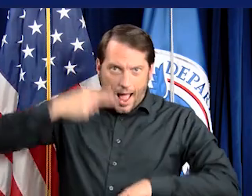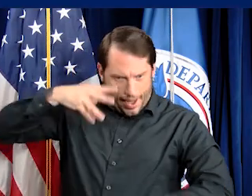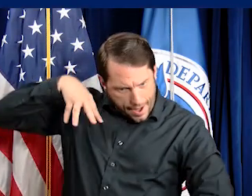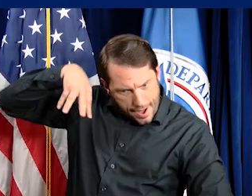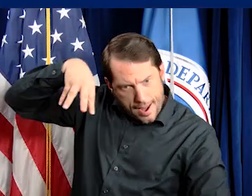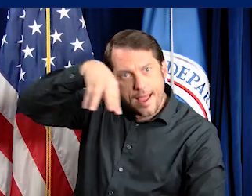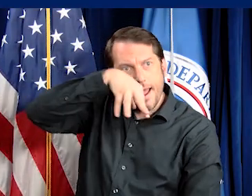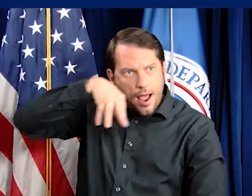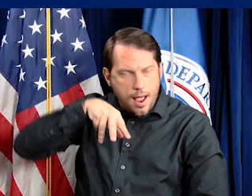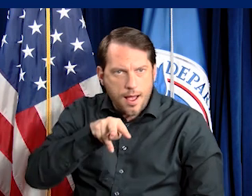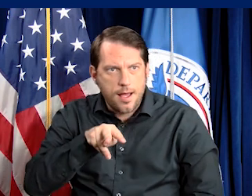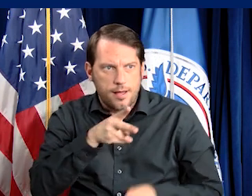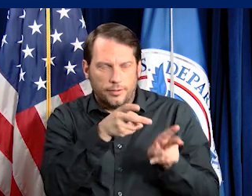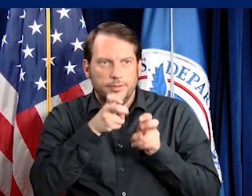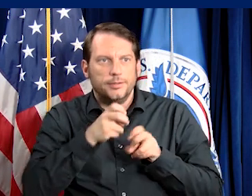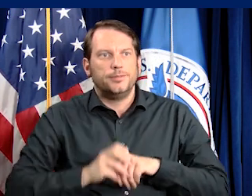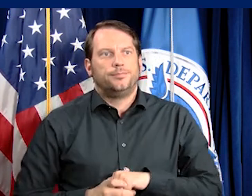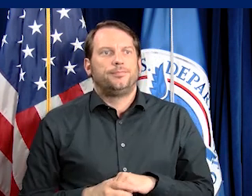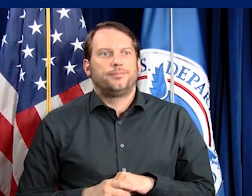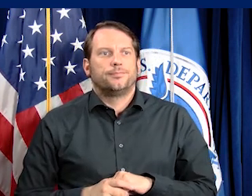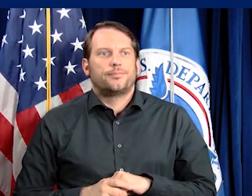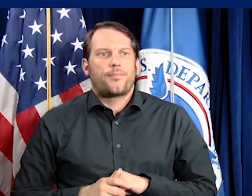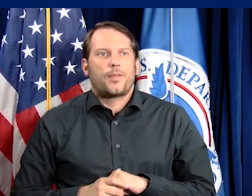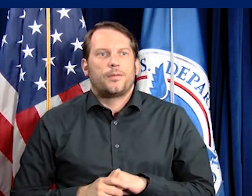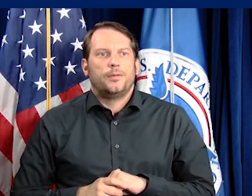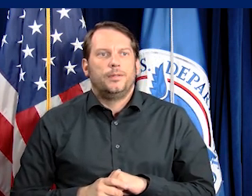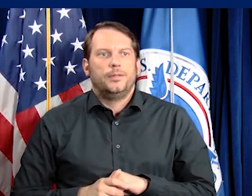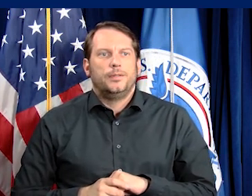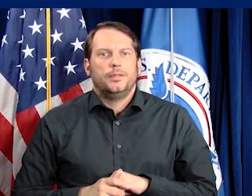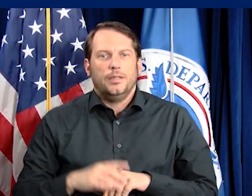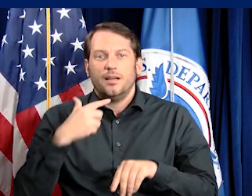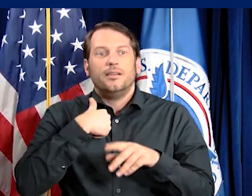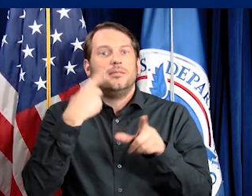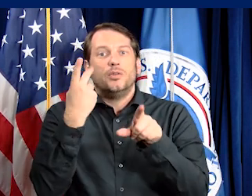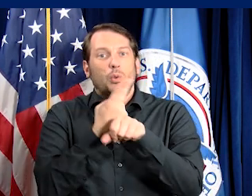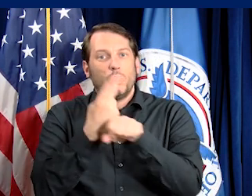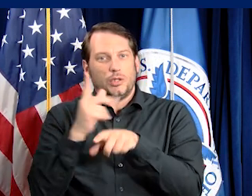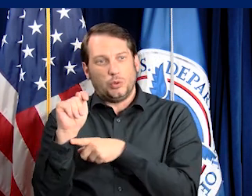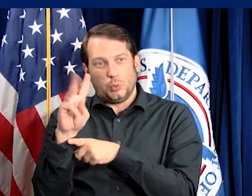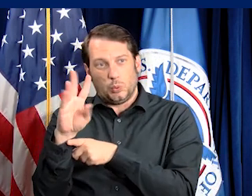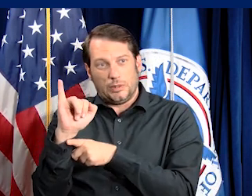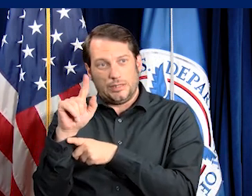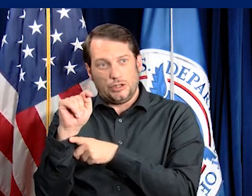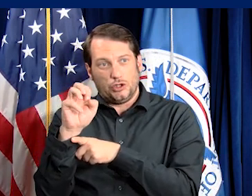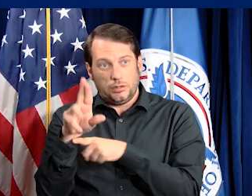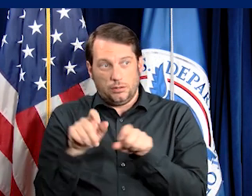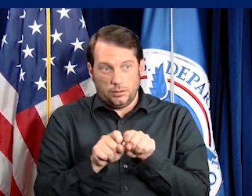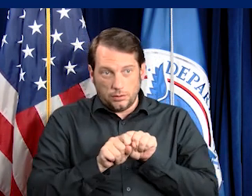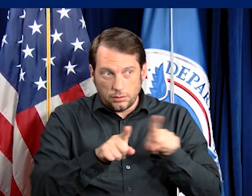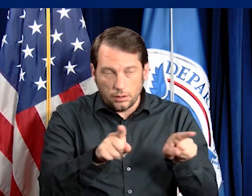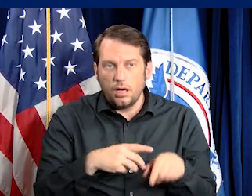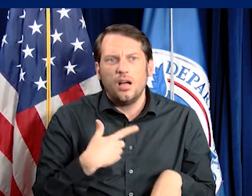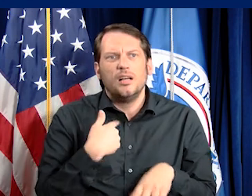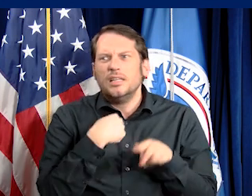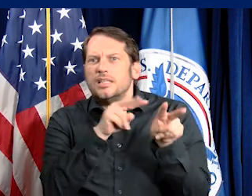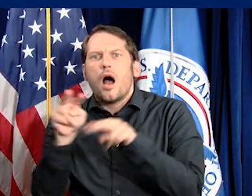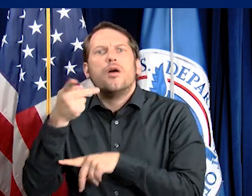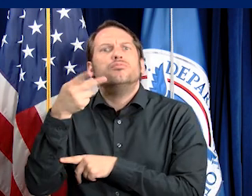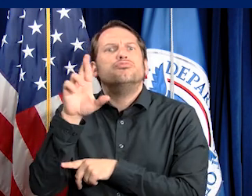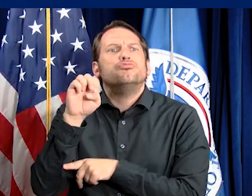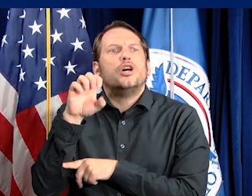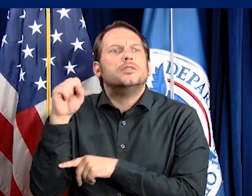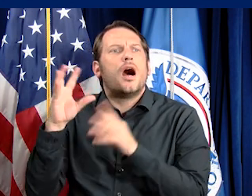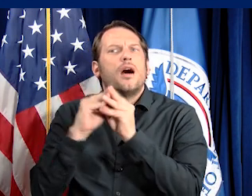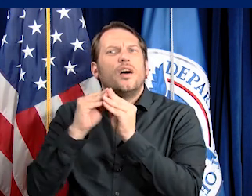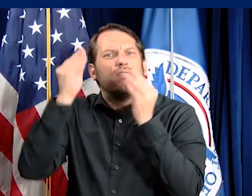could. I also went to the press conference and thought I could get information about my own area where I lived, Crestview, and